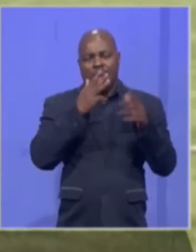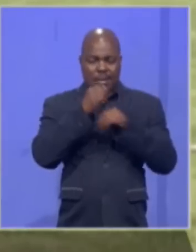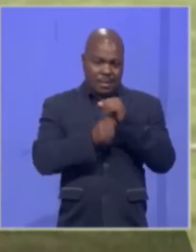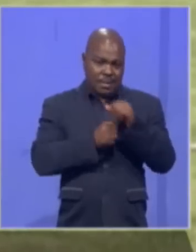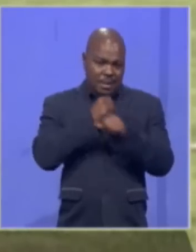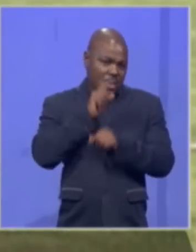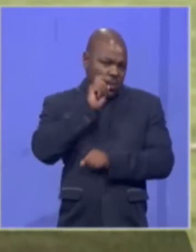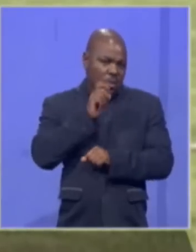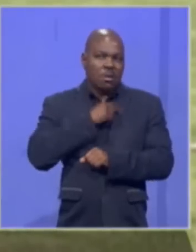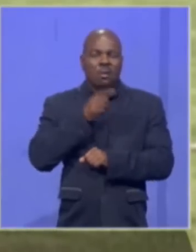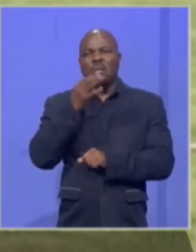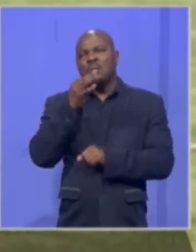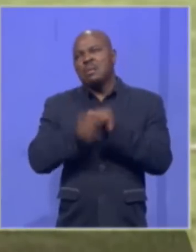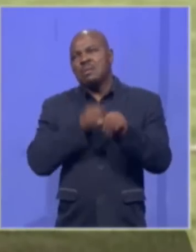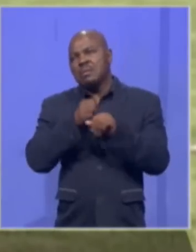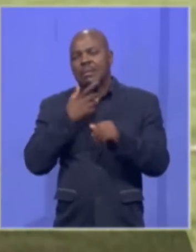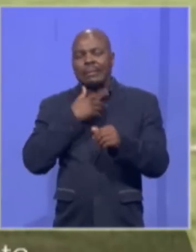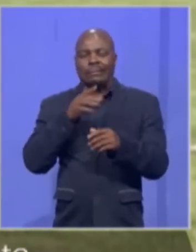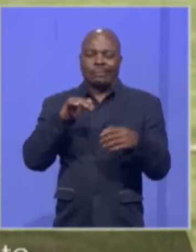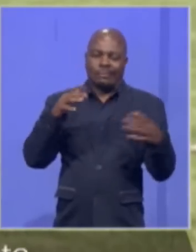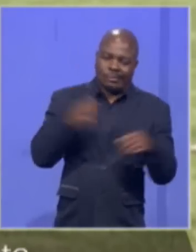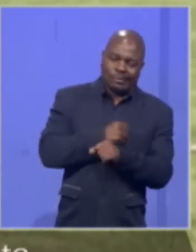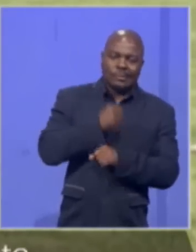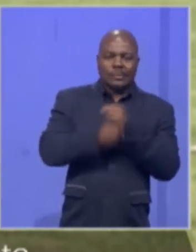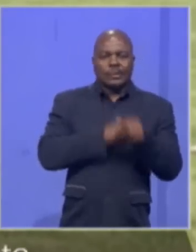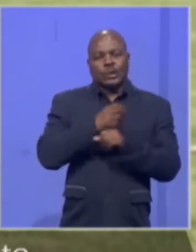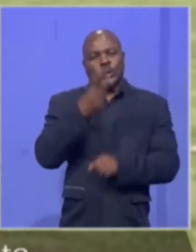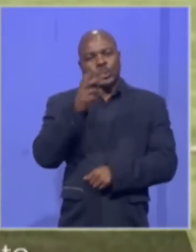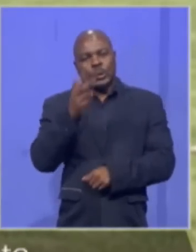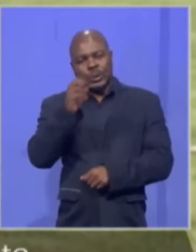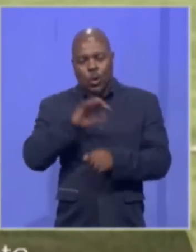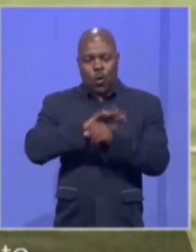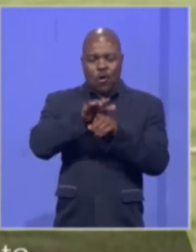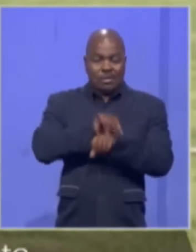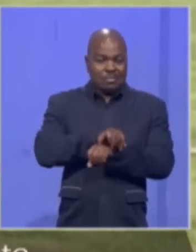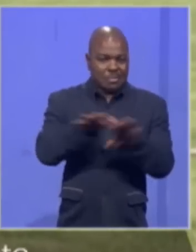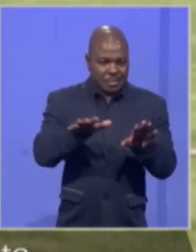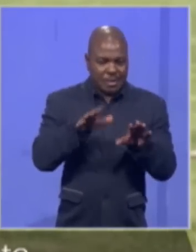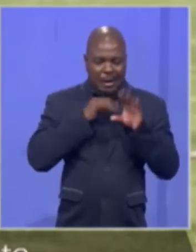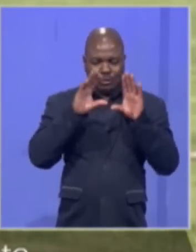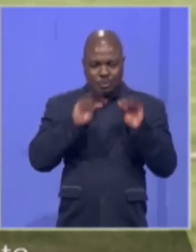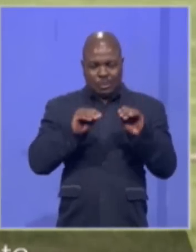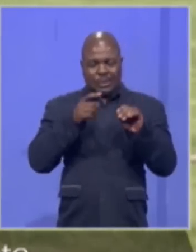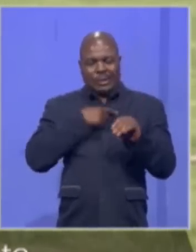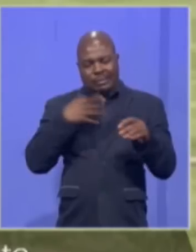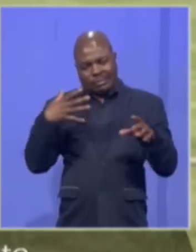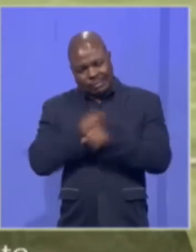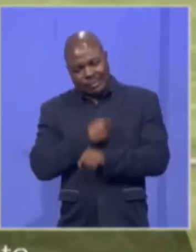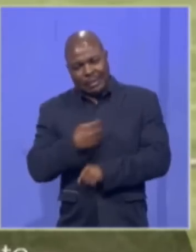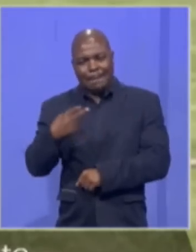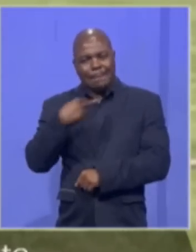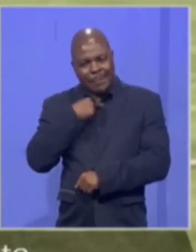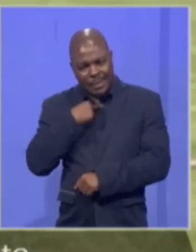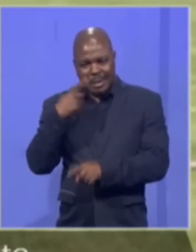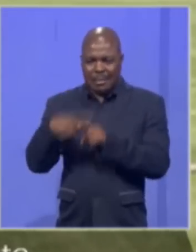later, obviously 2020, COVID hit and stopped all crickets. And I will say I missed the games. So I